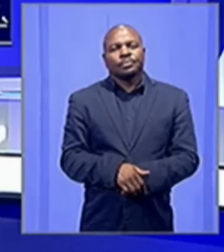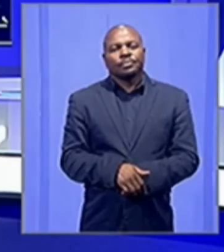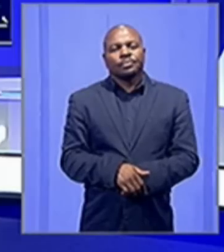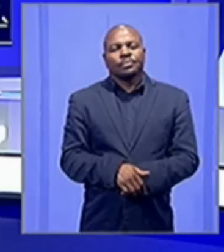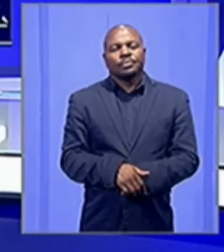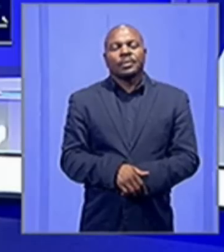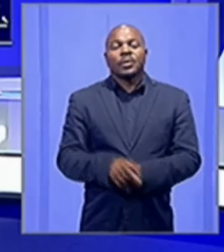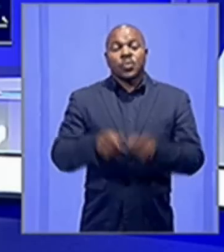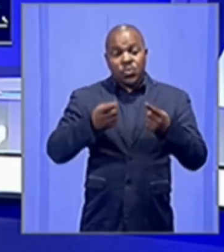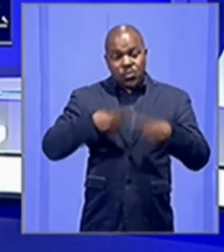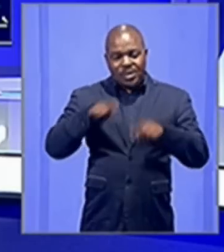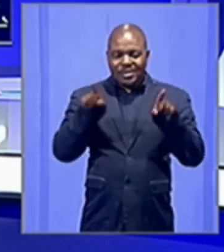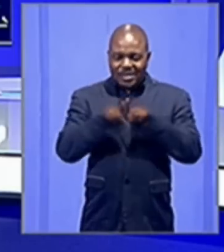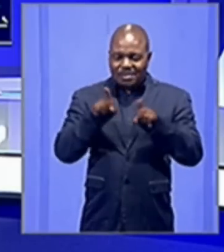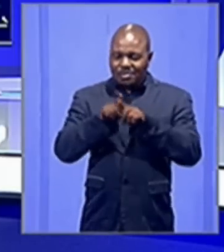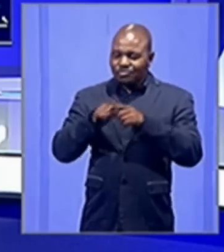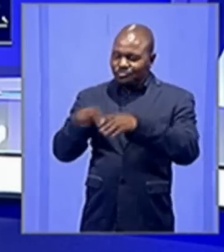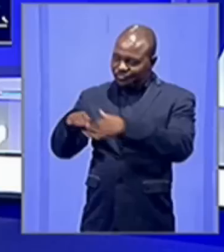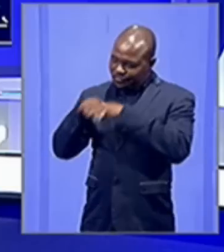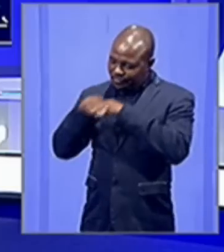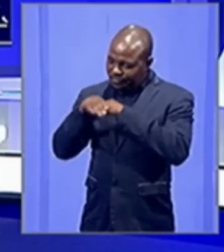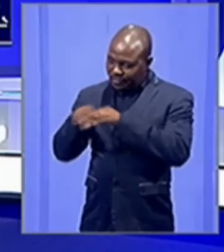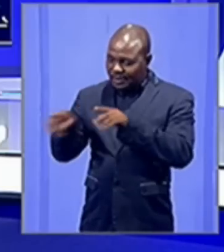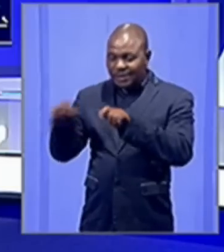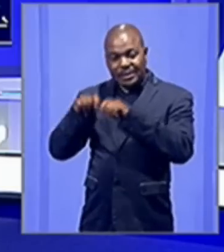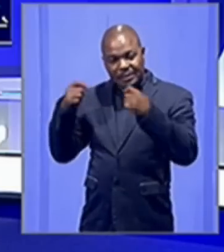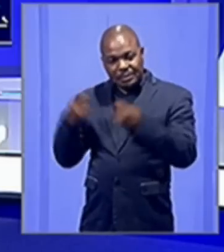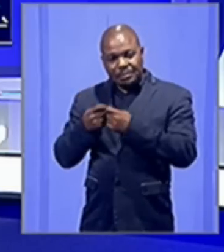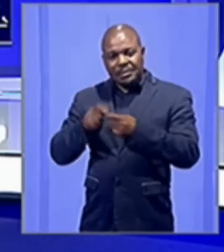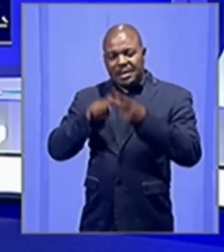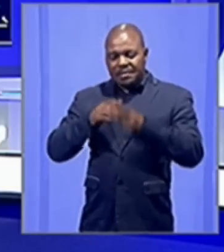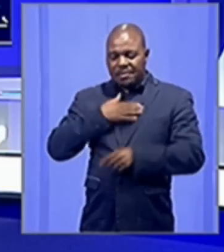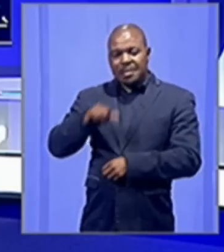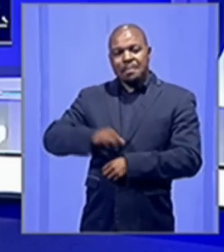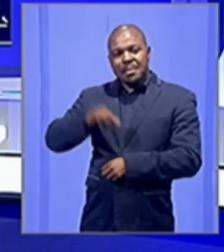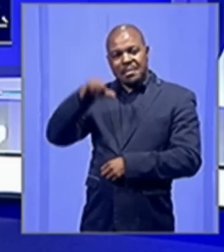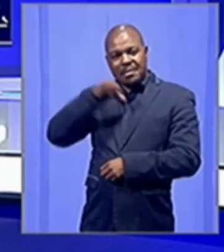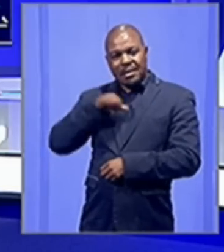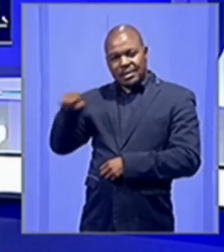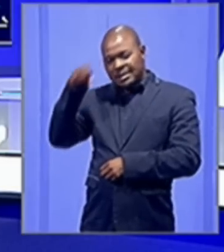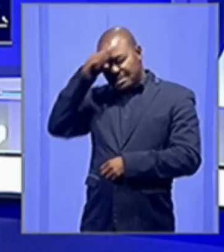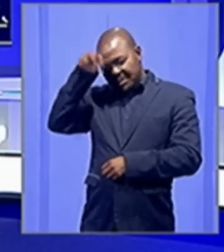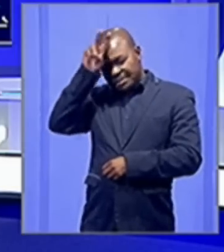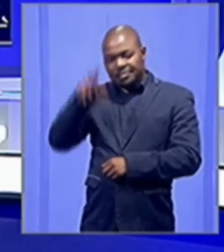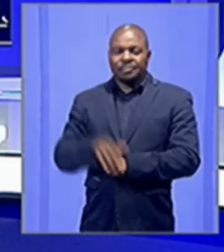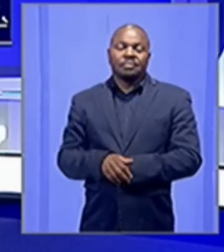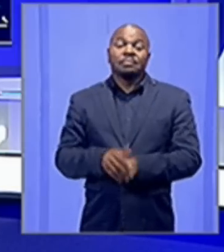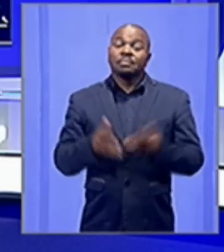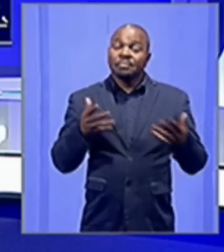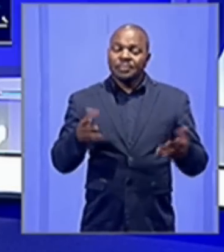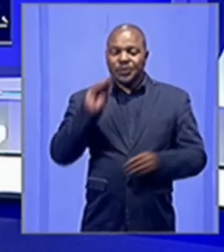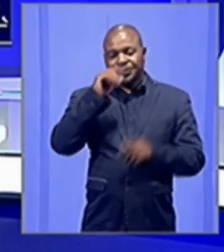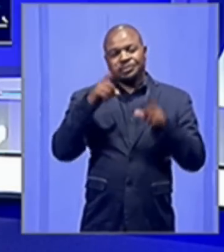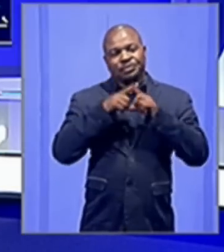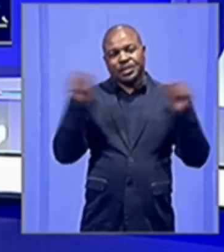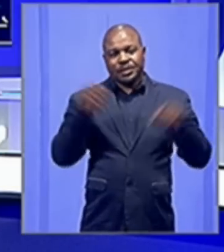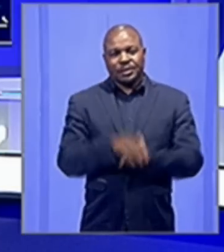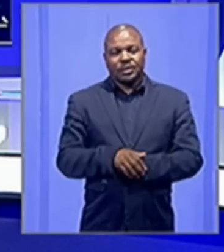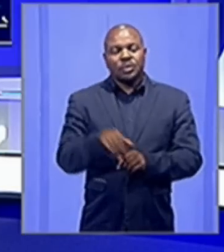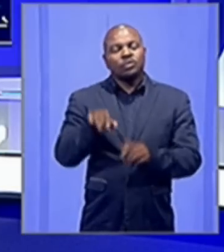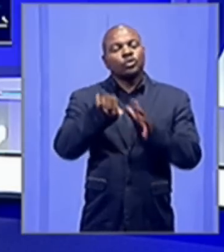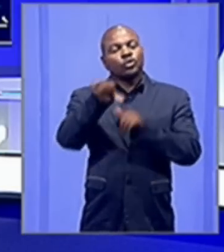Re tloga re ba lebogisha ka nnete ebile re kgantšha ka bona dipoke ba gešo di felela mo gopolang